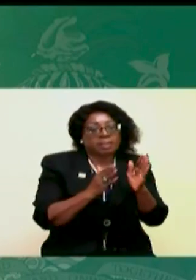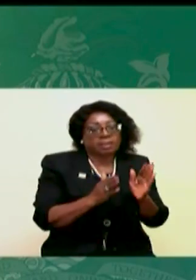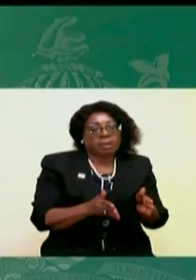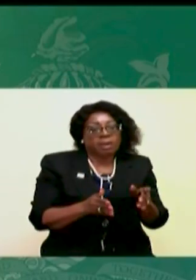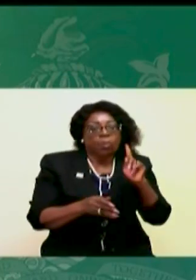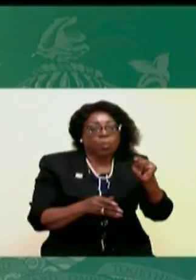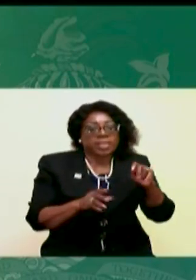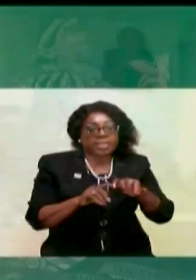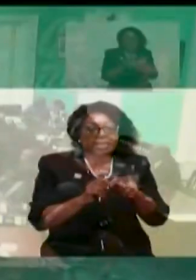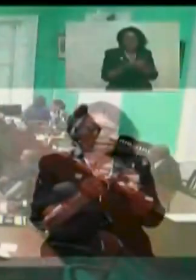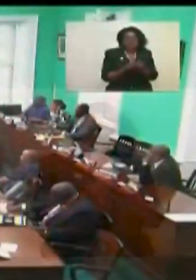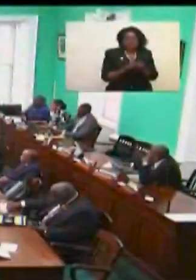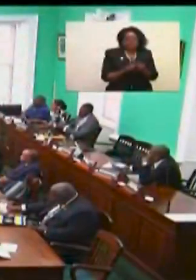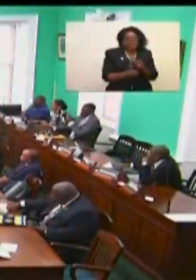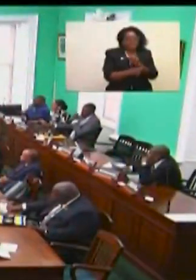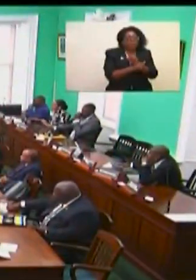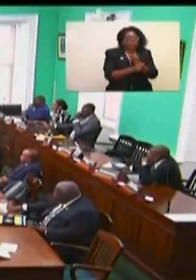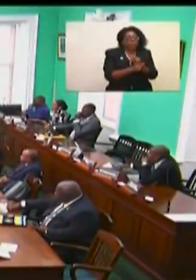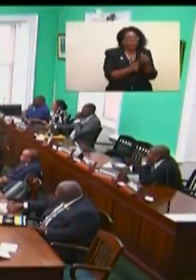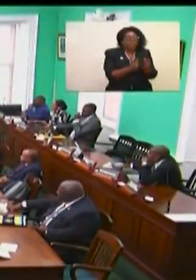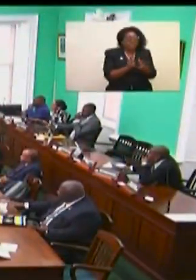team, and we work together.